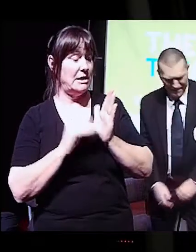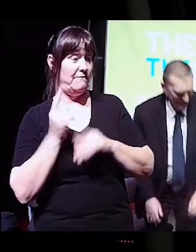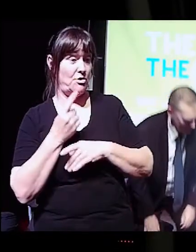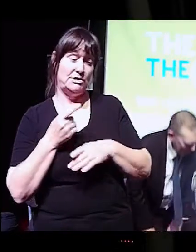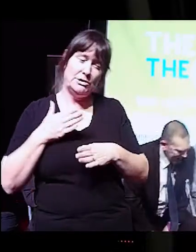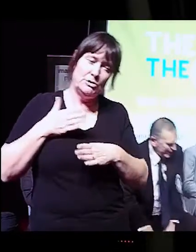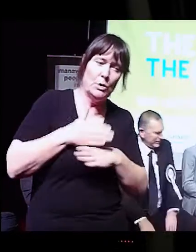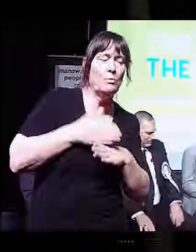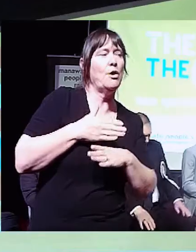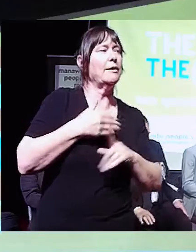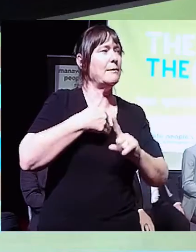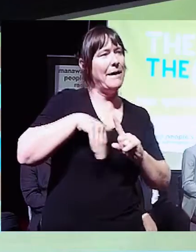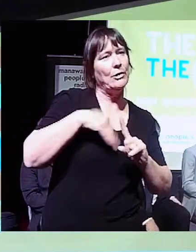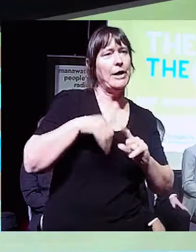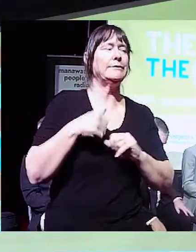Tangi Utakere.